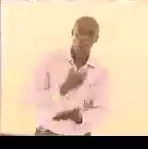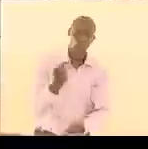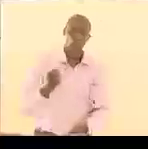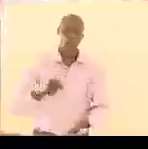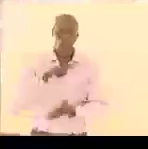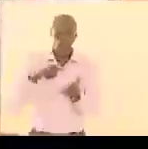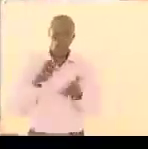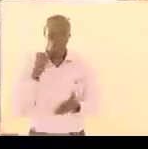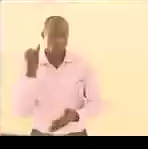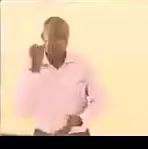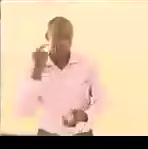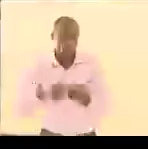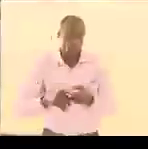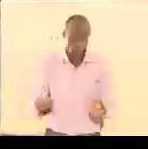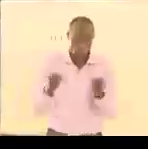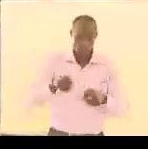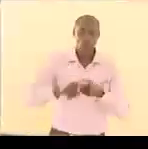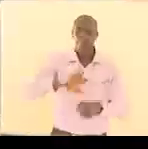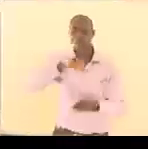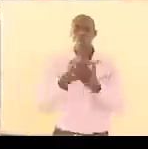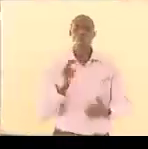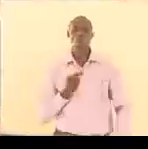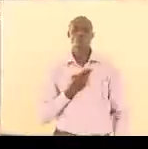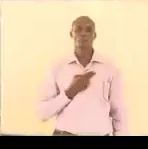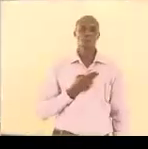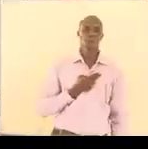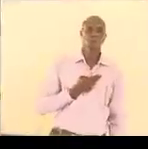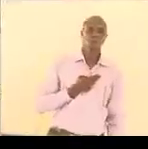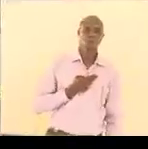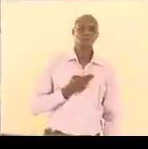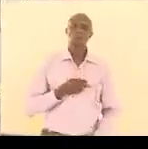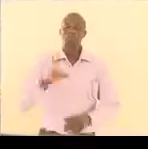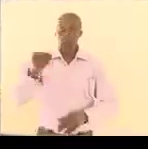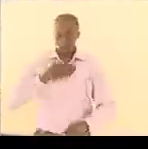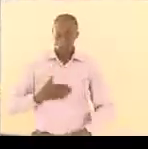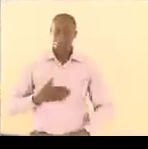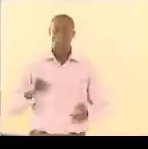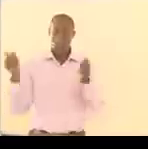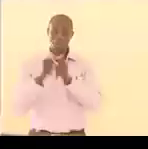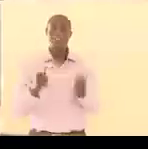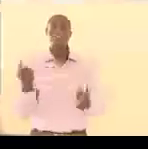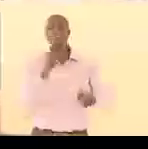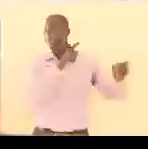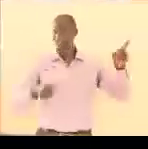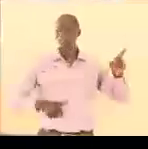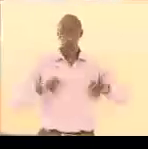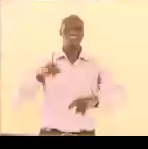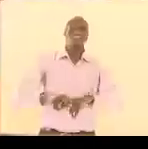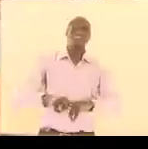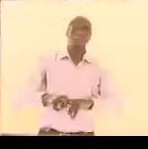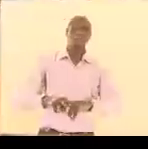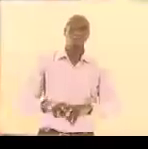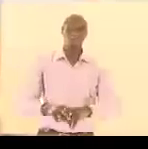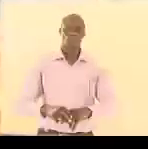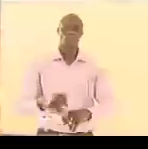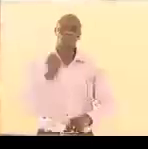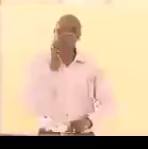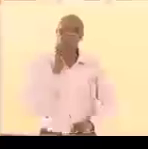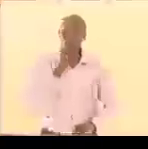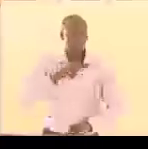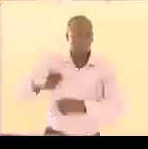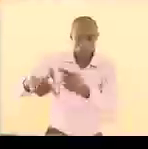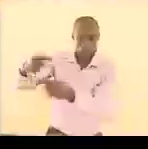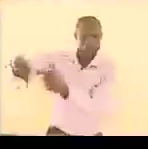each one of us when we encounter the Lord. Nobody encounters the Lord and just sits down. Thomas